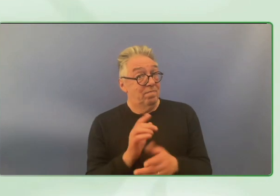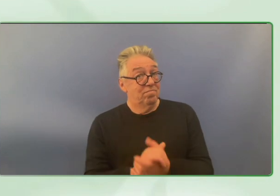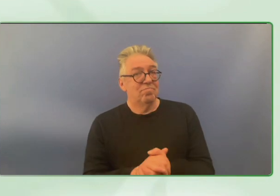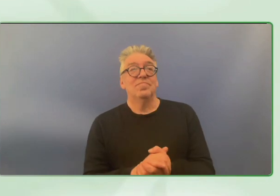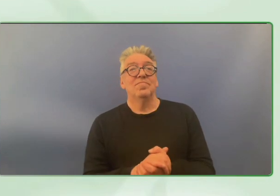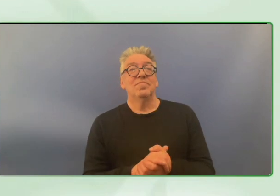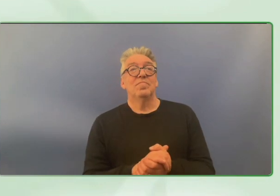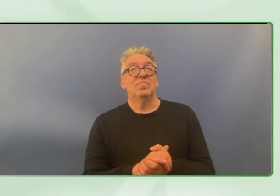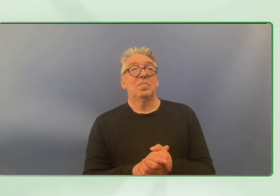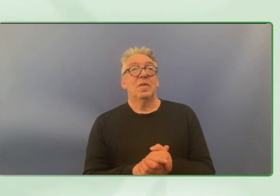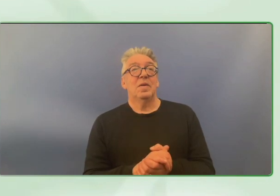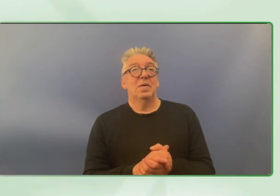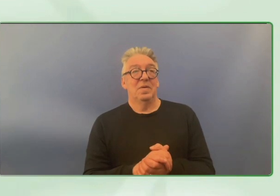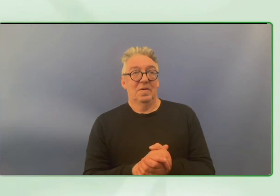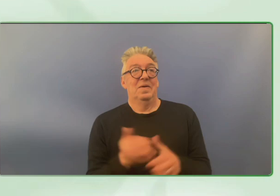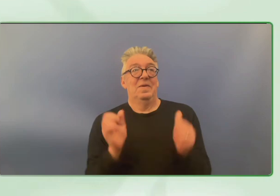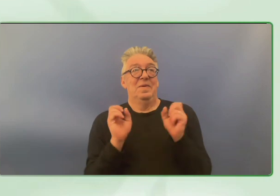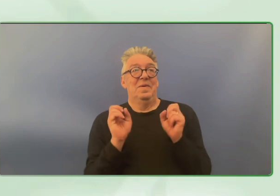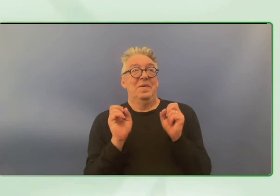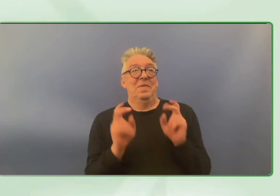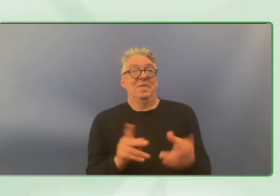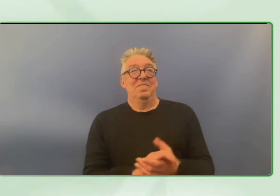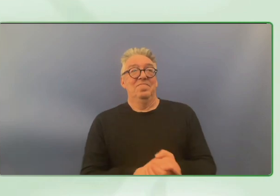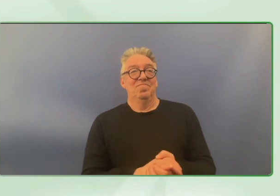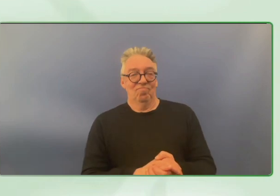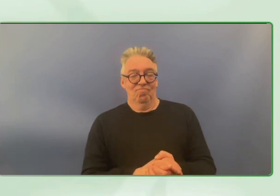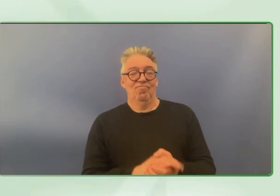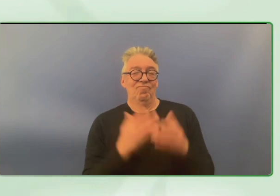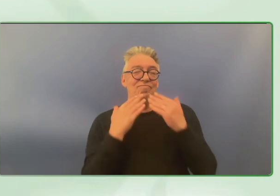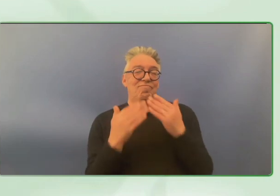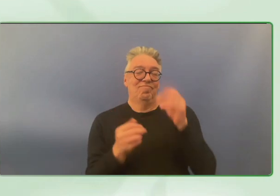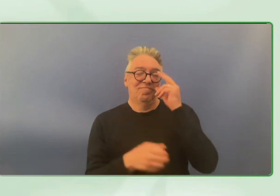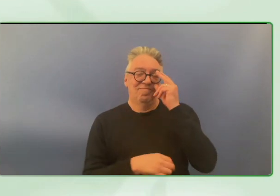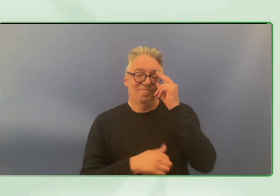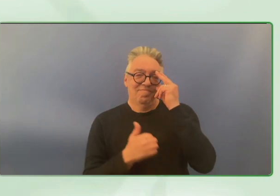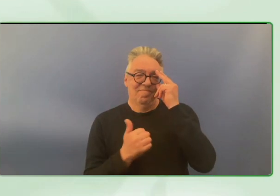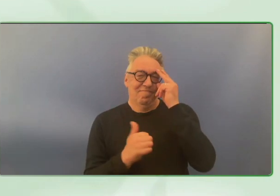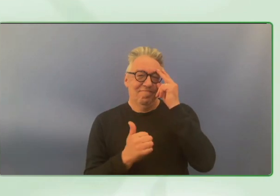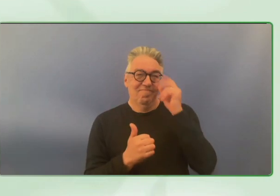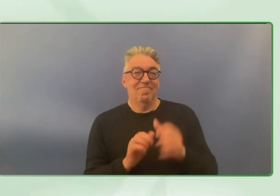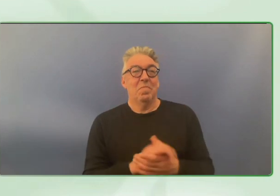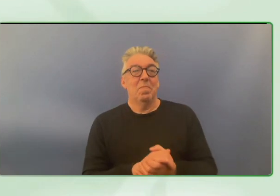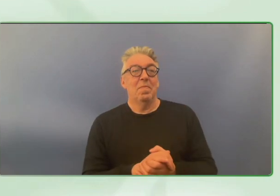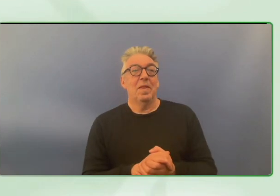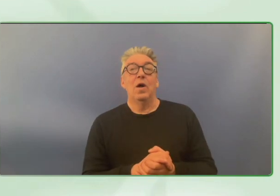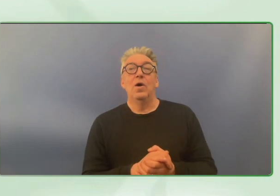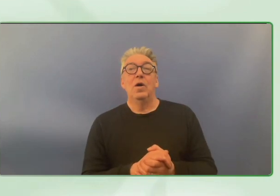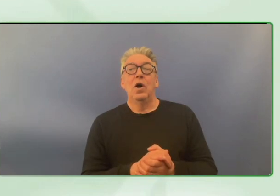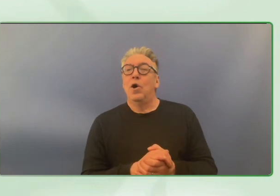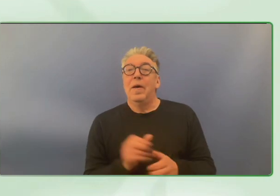Correct? Okay. So, okay. Thank you. Thank you. Okay. So, who was next?